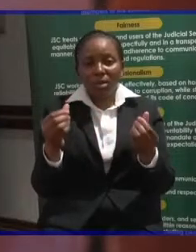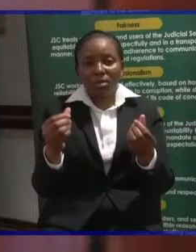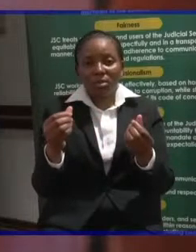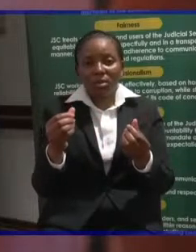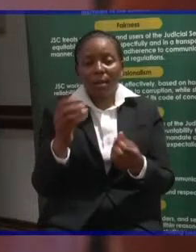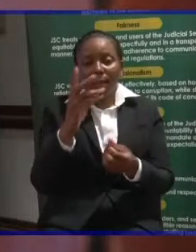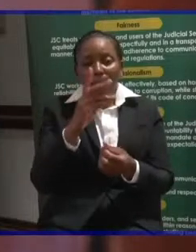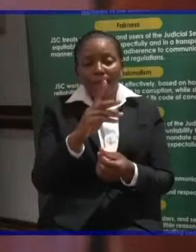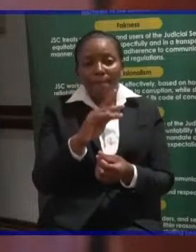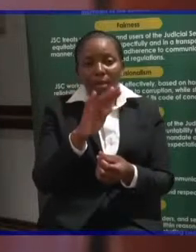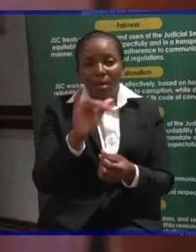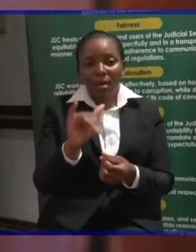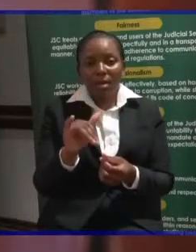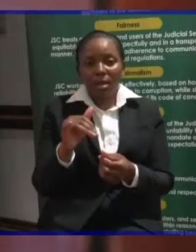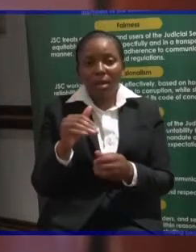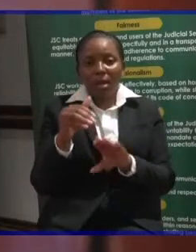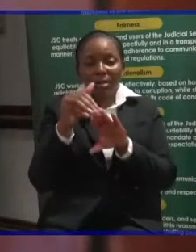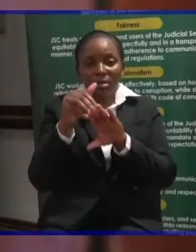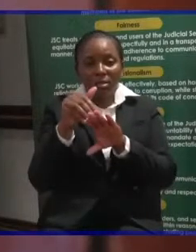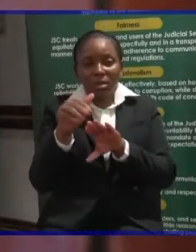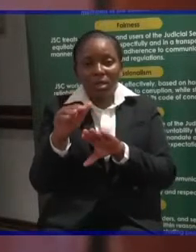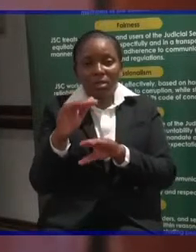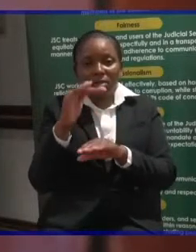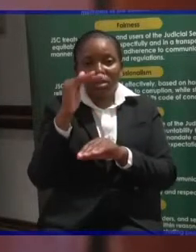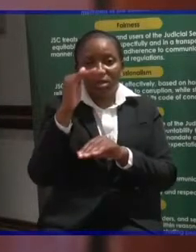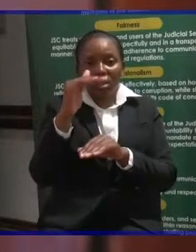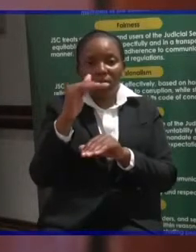then forward the matter to the next level.